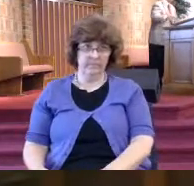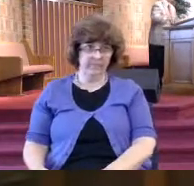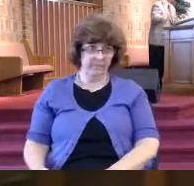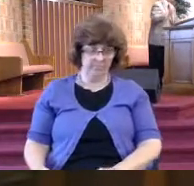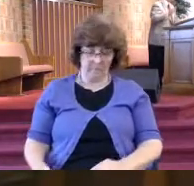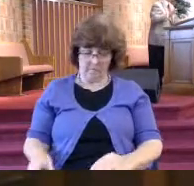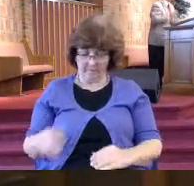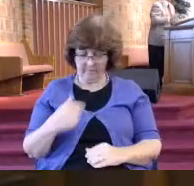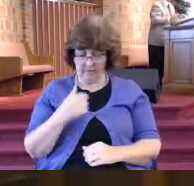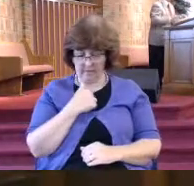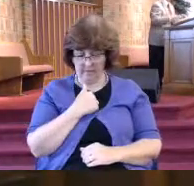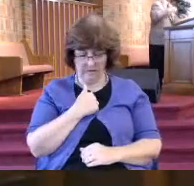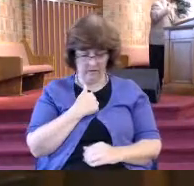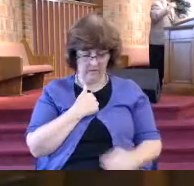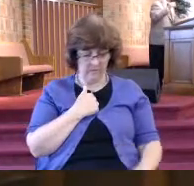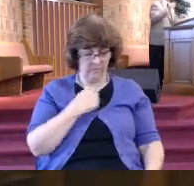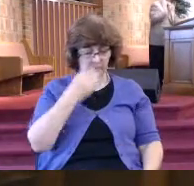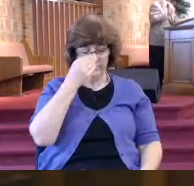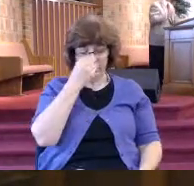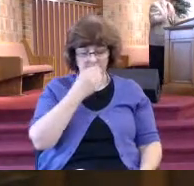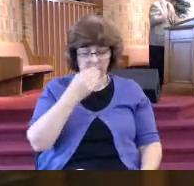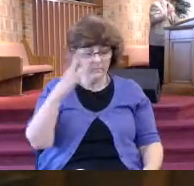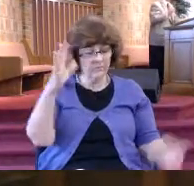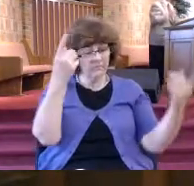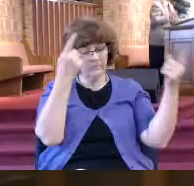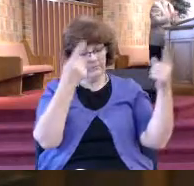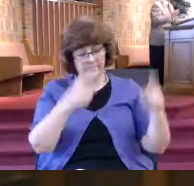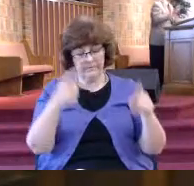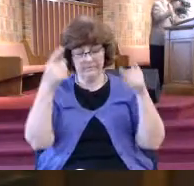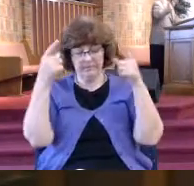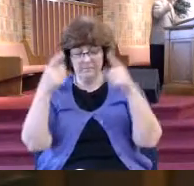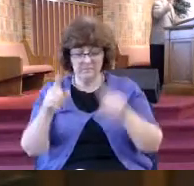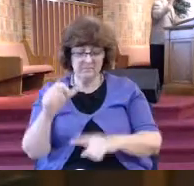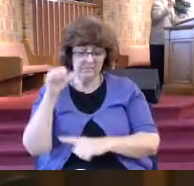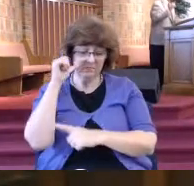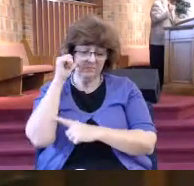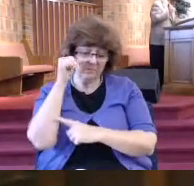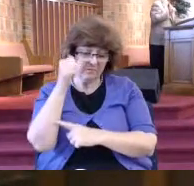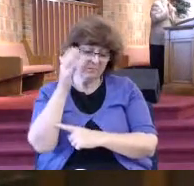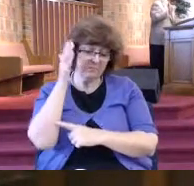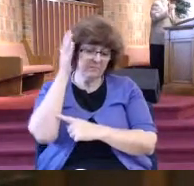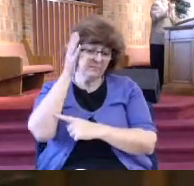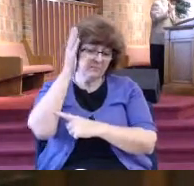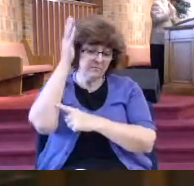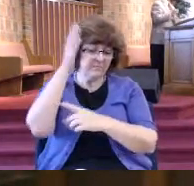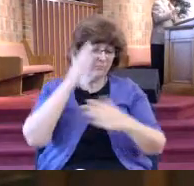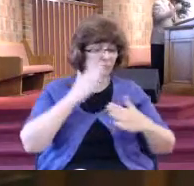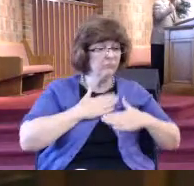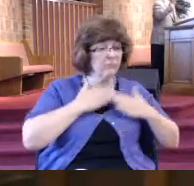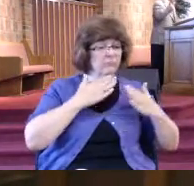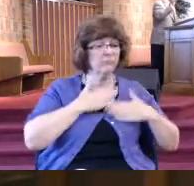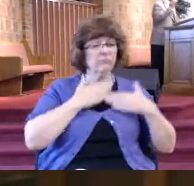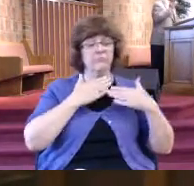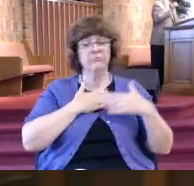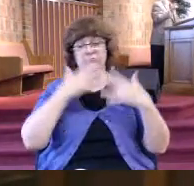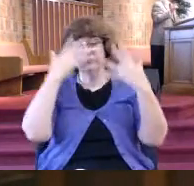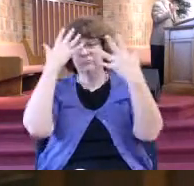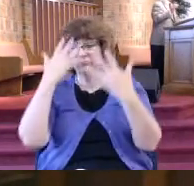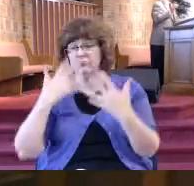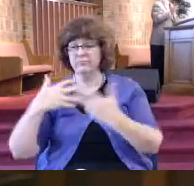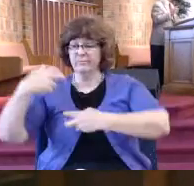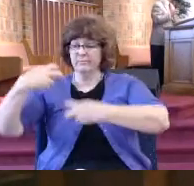I care not today what the morrow may bring, if shadow, sunshine,